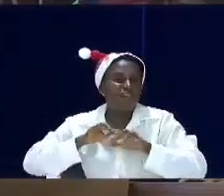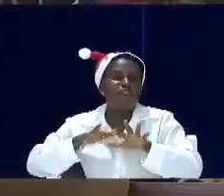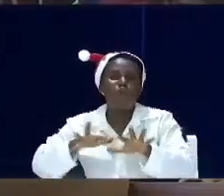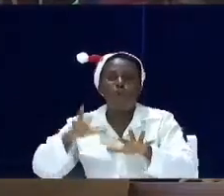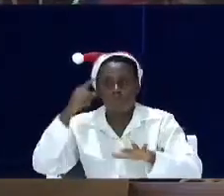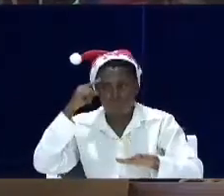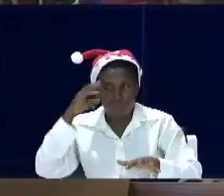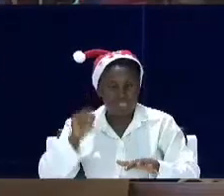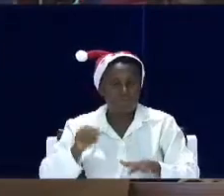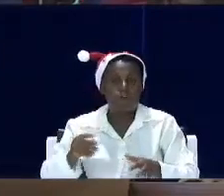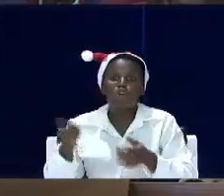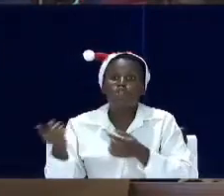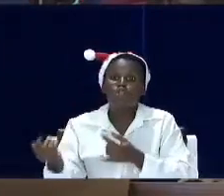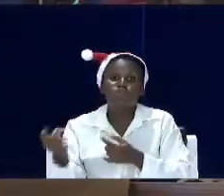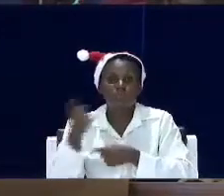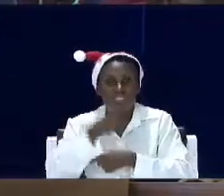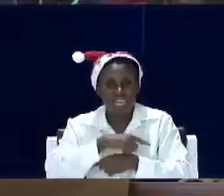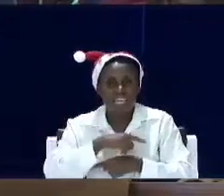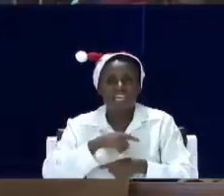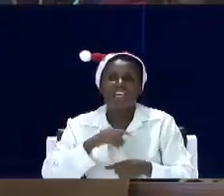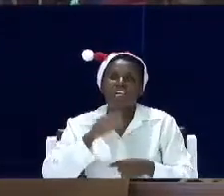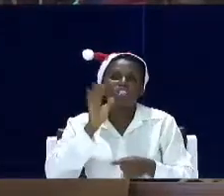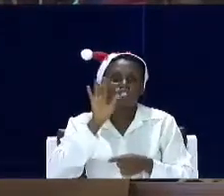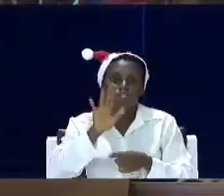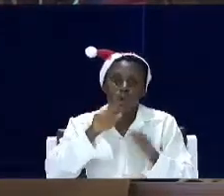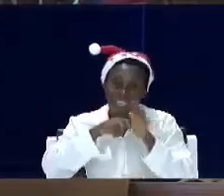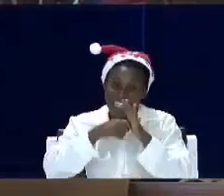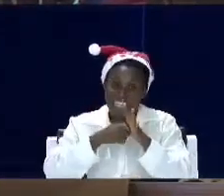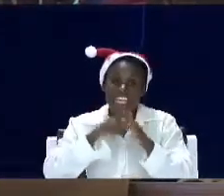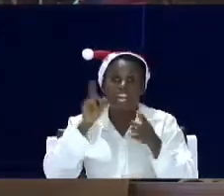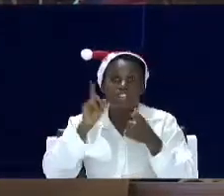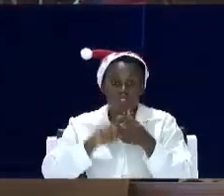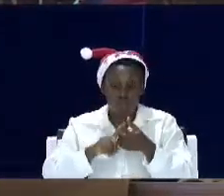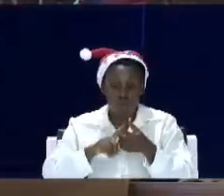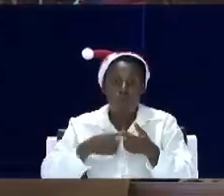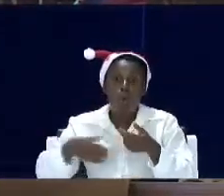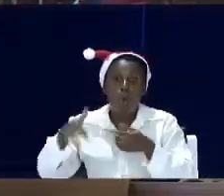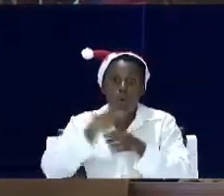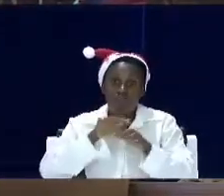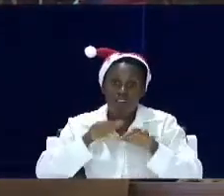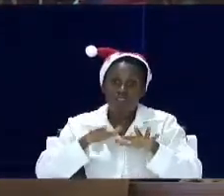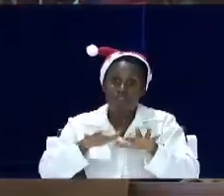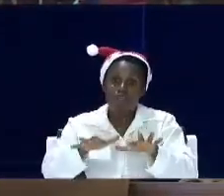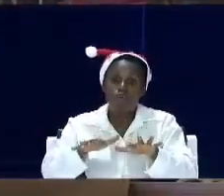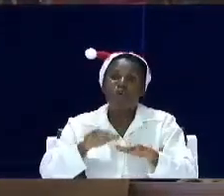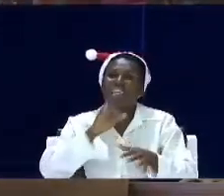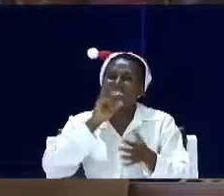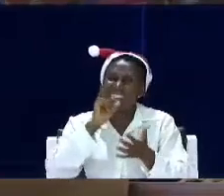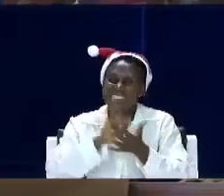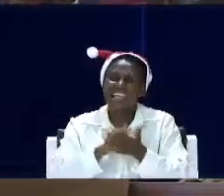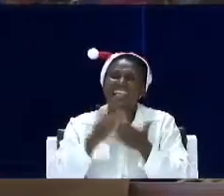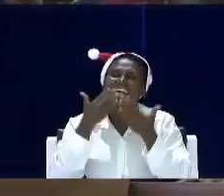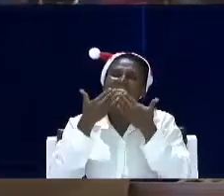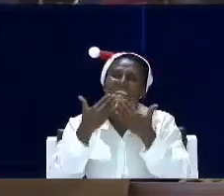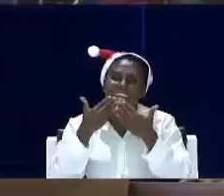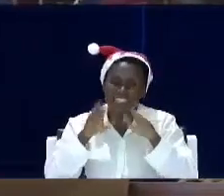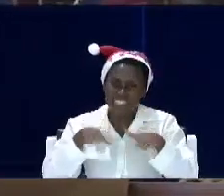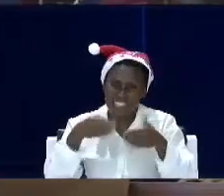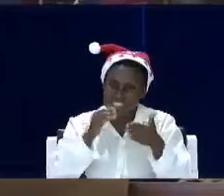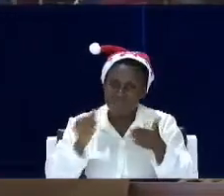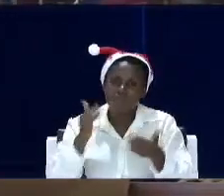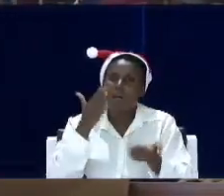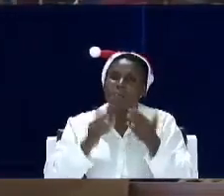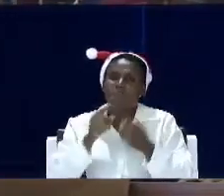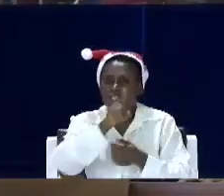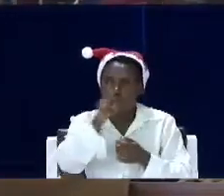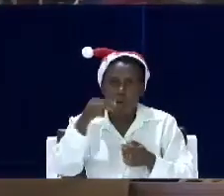Today, your key to overflow, for your cup to run over, is thanksgiving. May you and I be